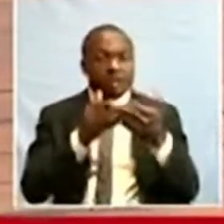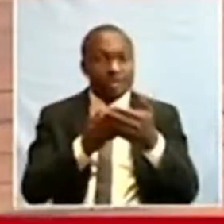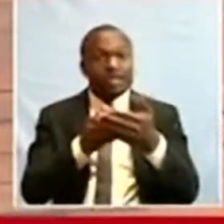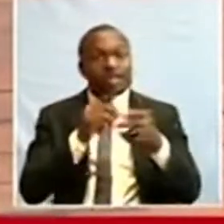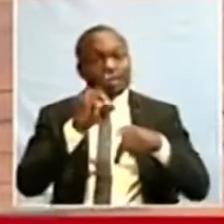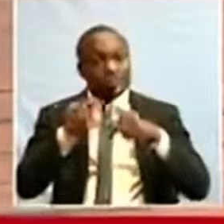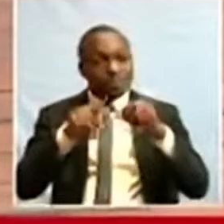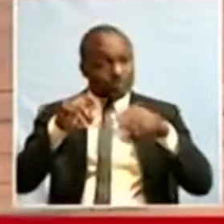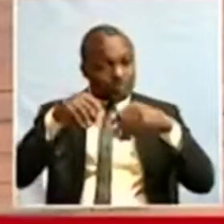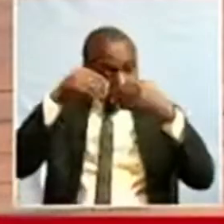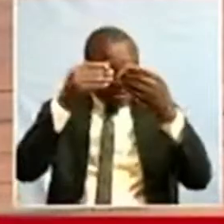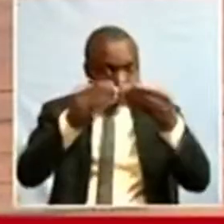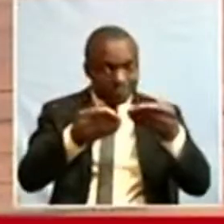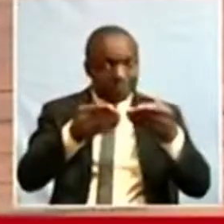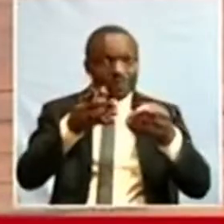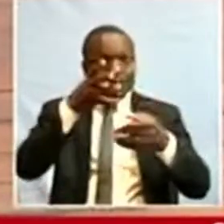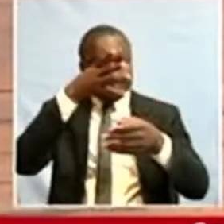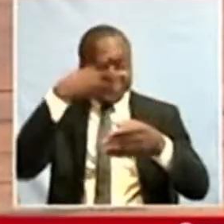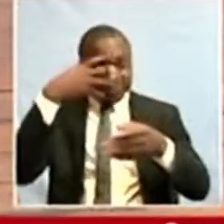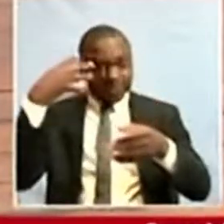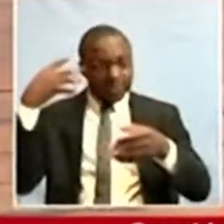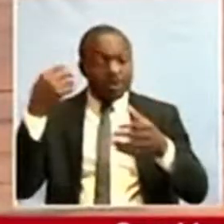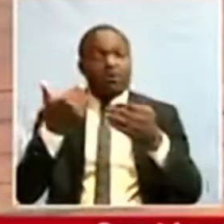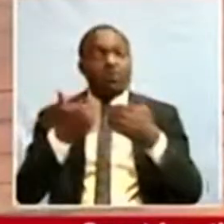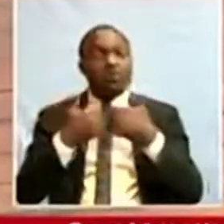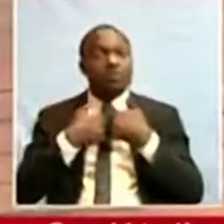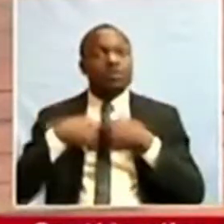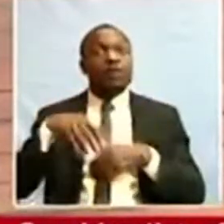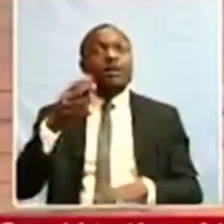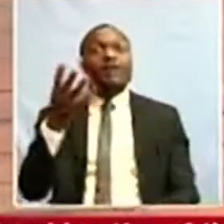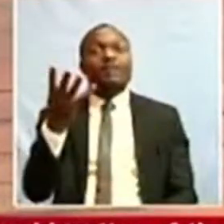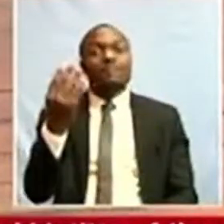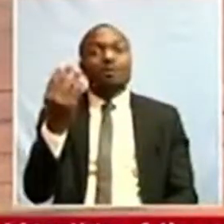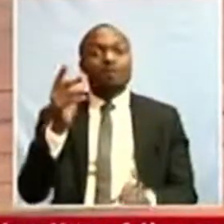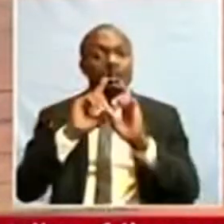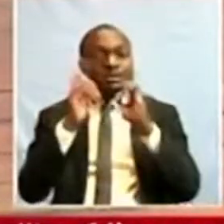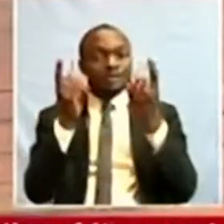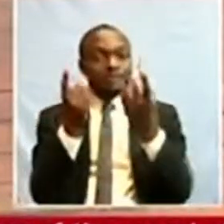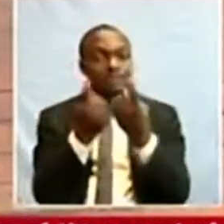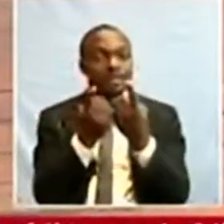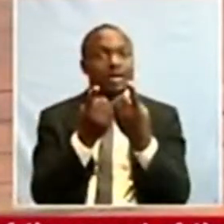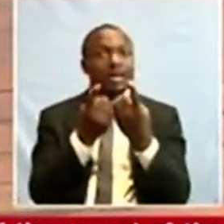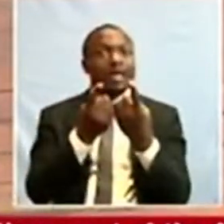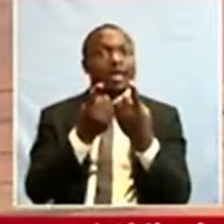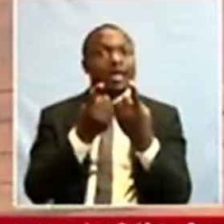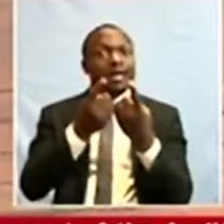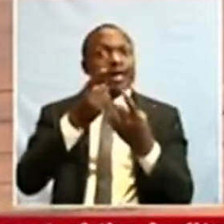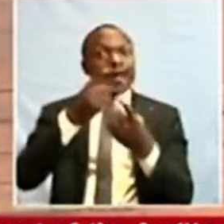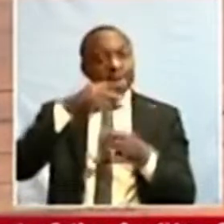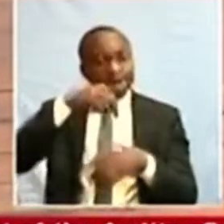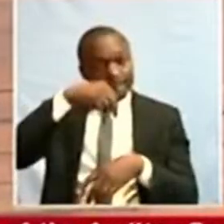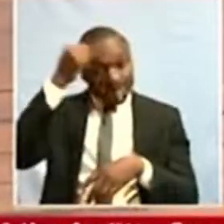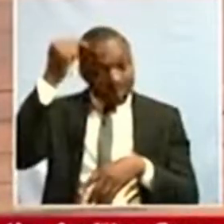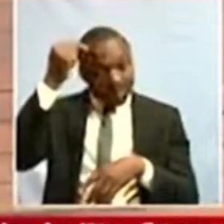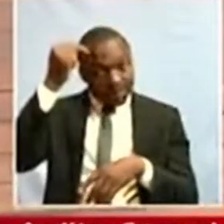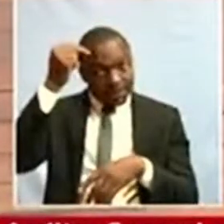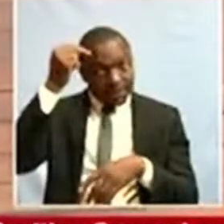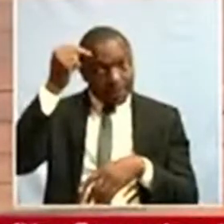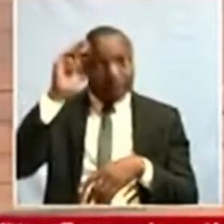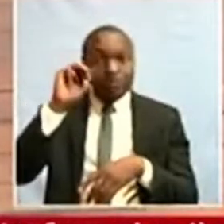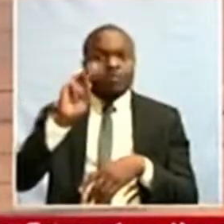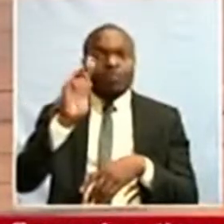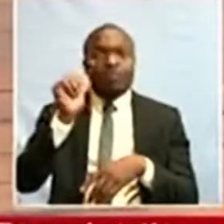issue NRCs. And we have got 14 districts here. We have Namwala, Mwandi,